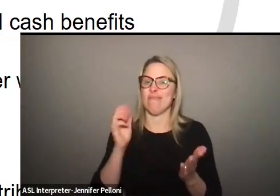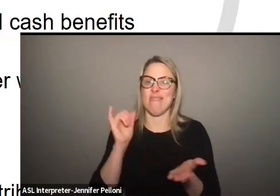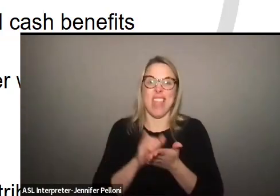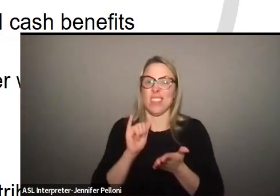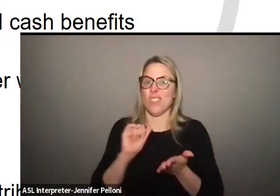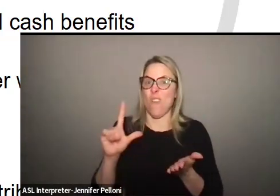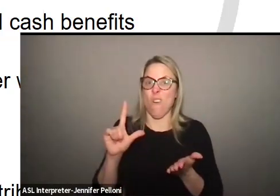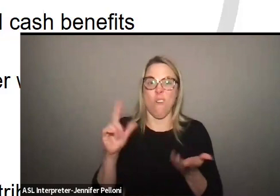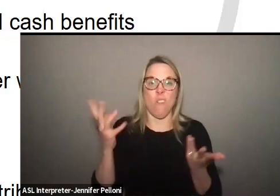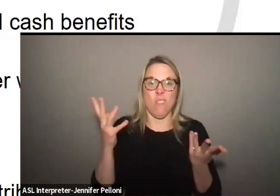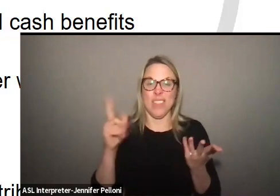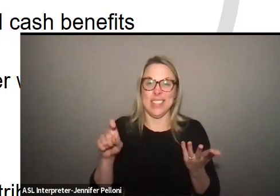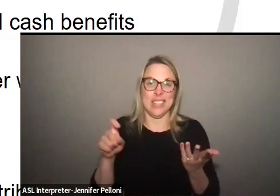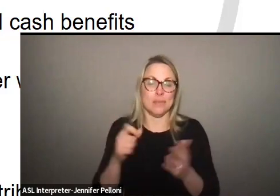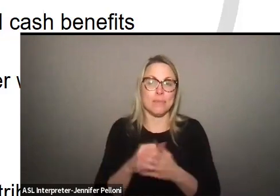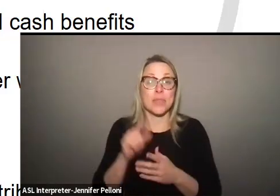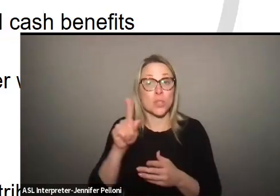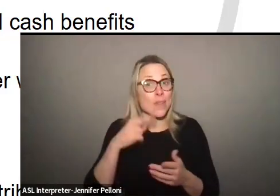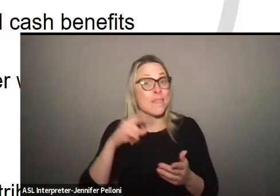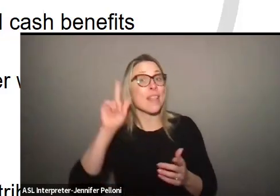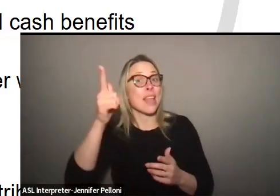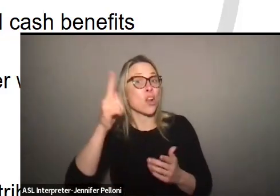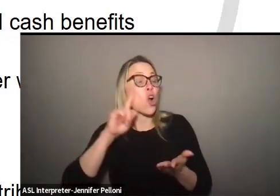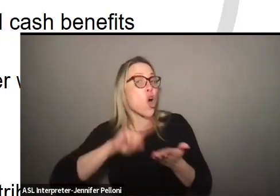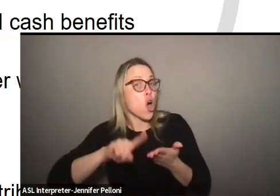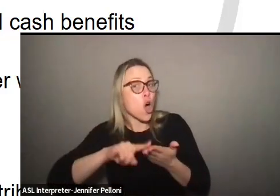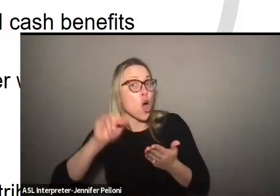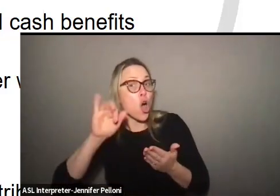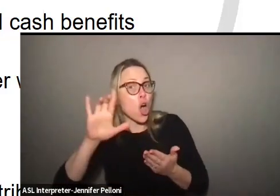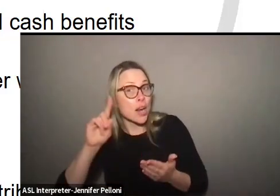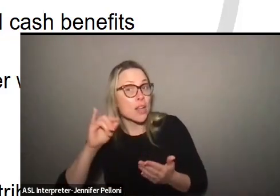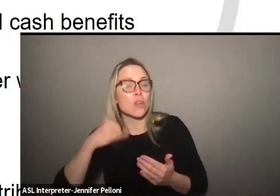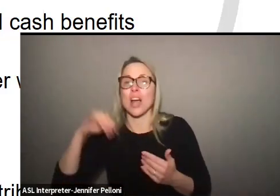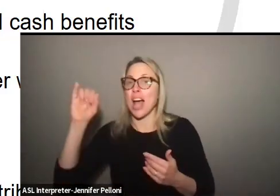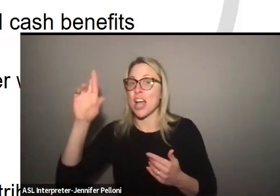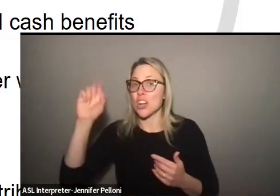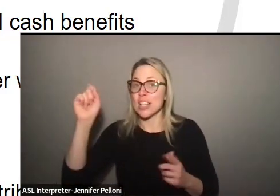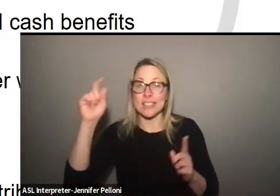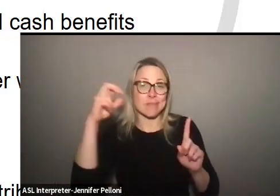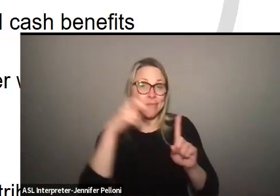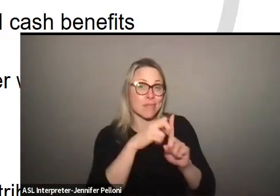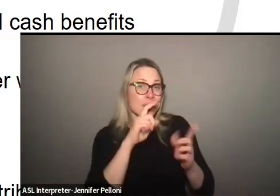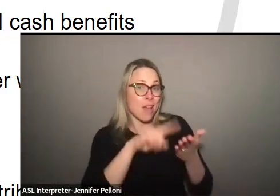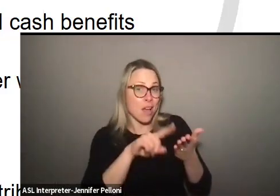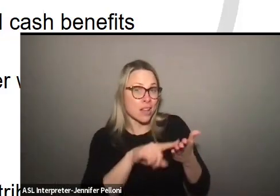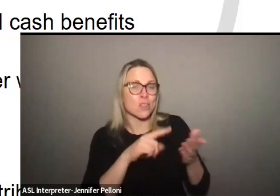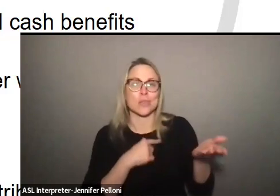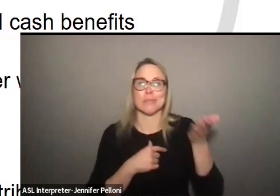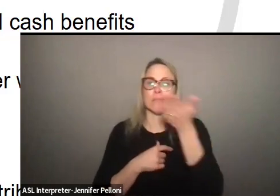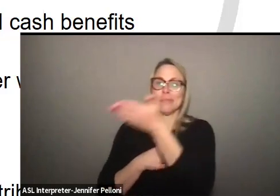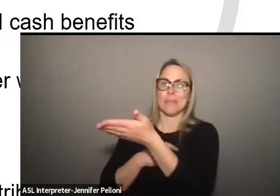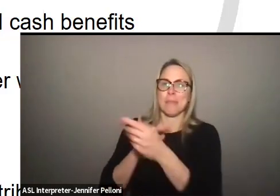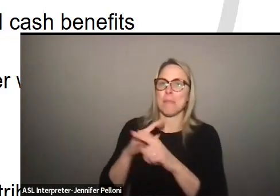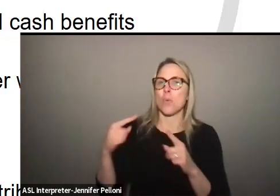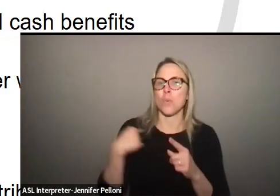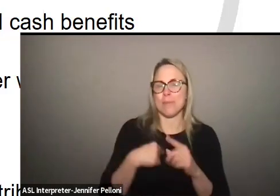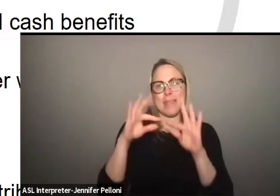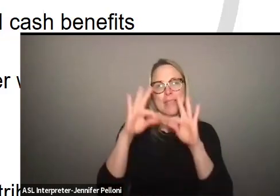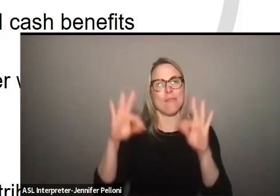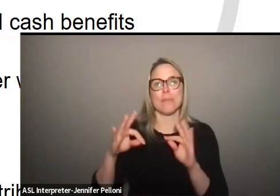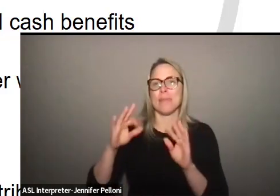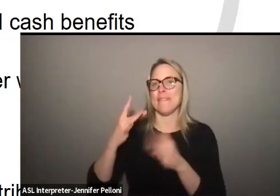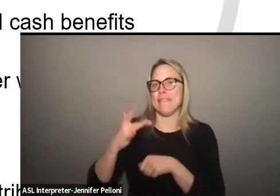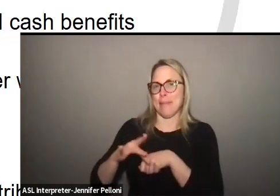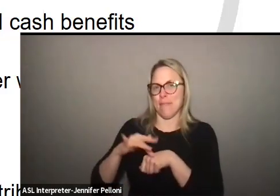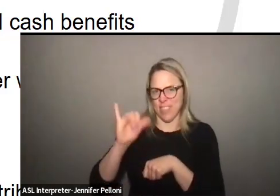you could, if you were ever audited or if your child was ever audited by the IRS, you could present that to them. But we've made the form available